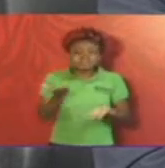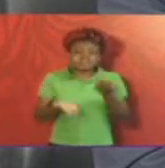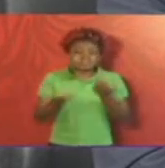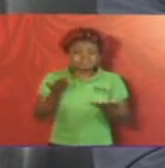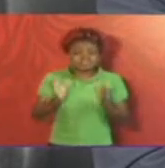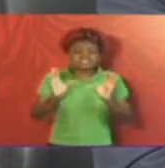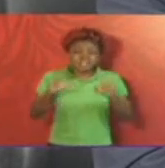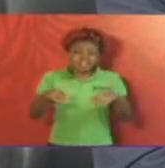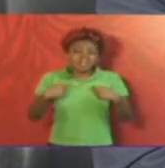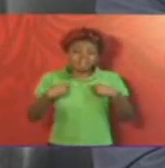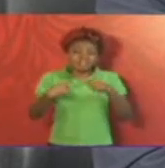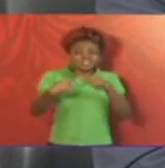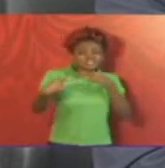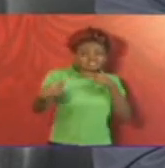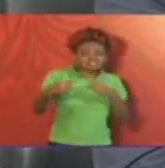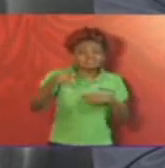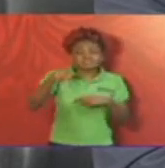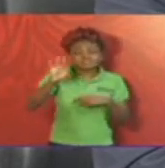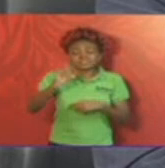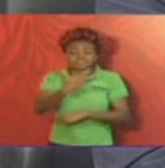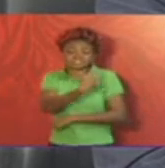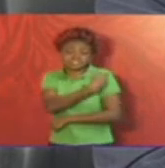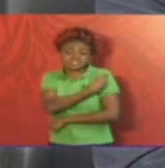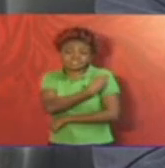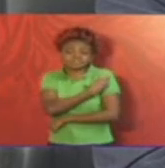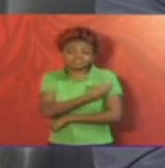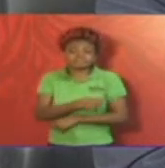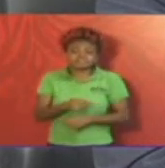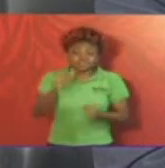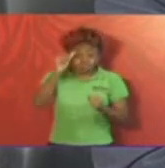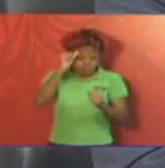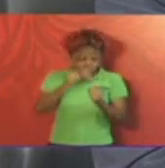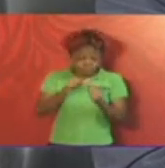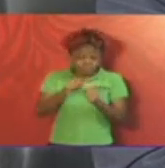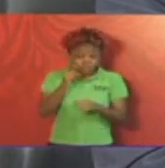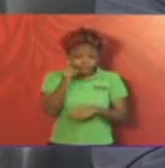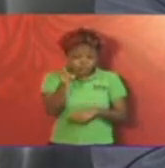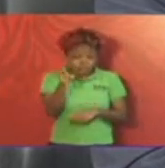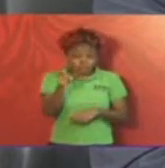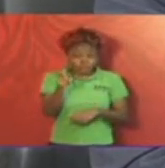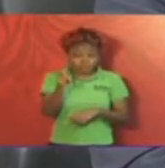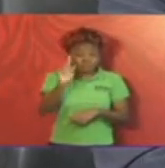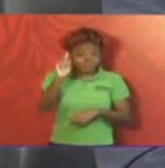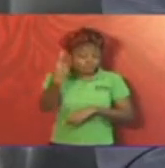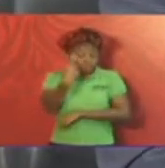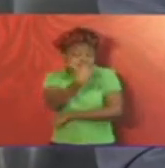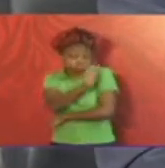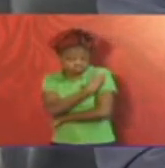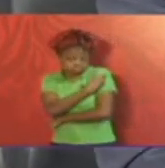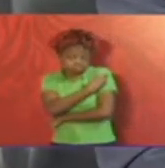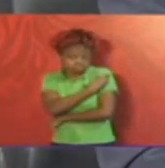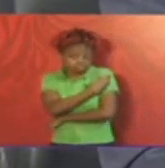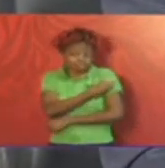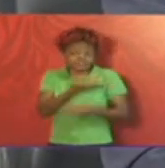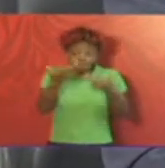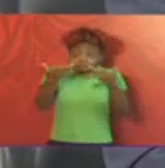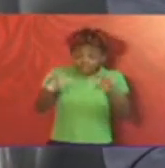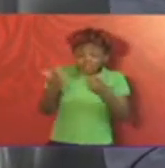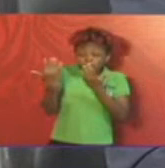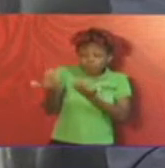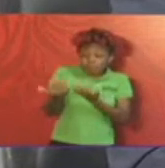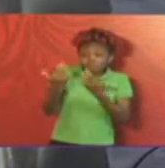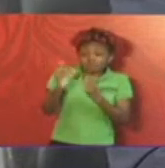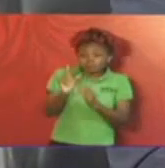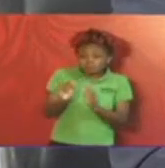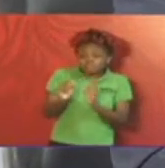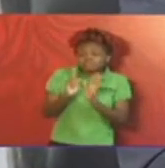in terms of the waiting time, 20 minutes, 30 minutes, and 15 and 10 minutes for your second dose, was built along the data that came out of the